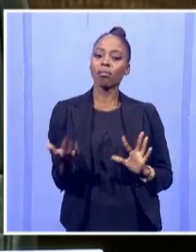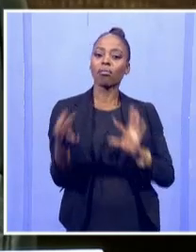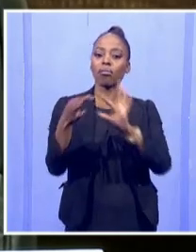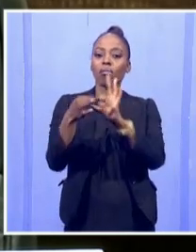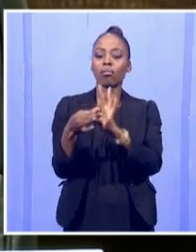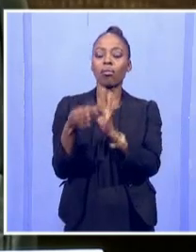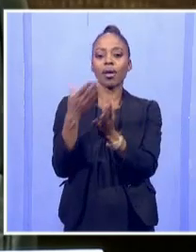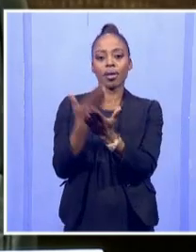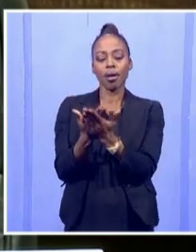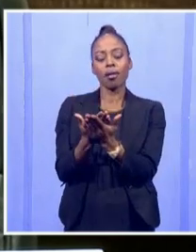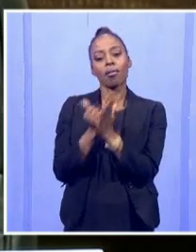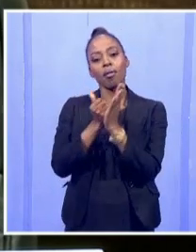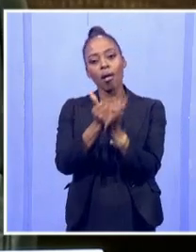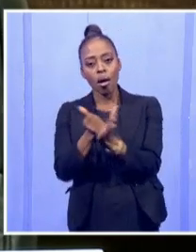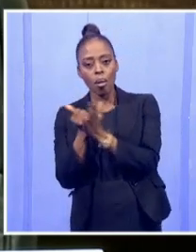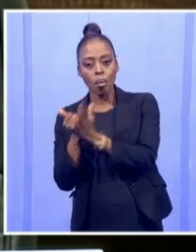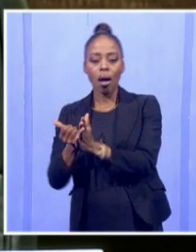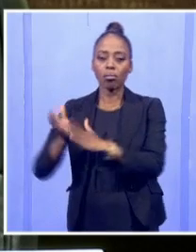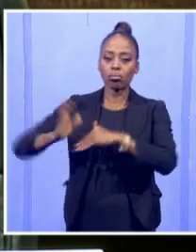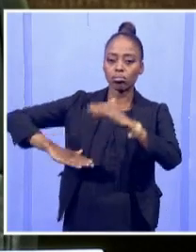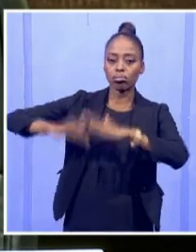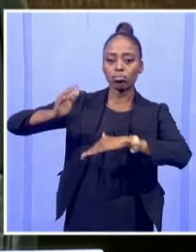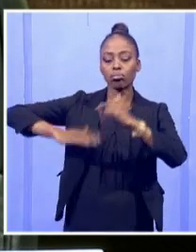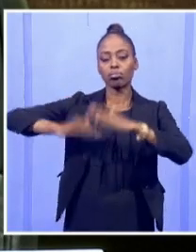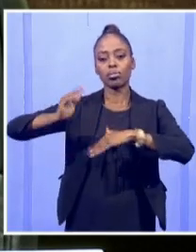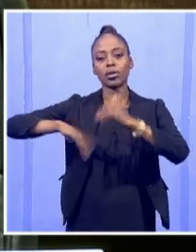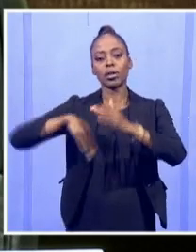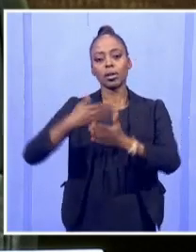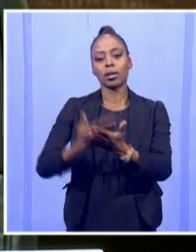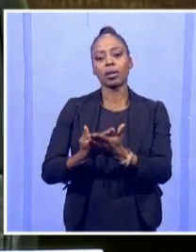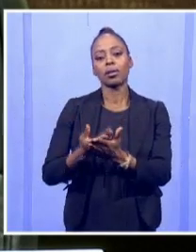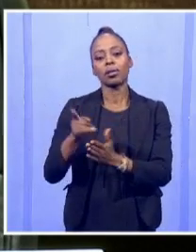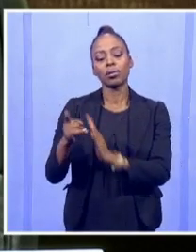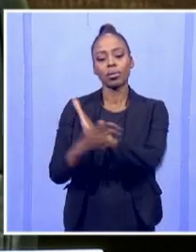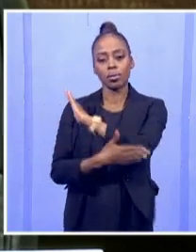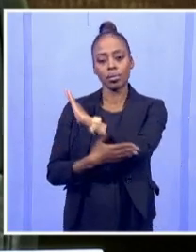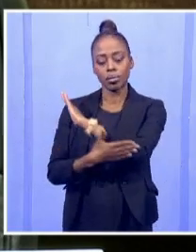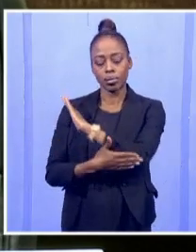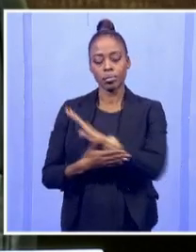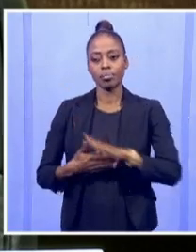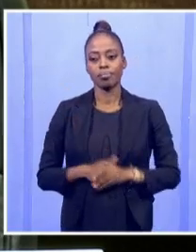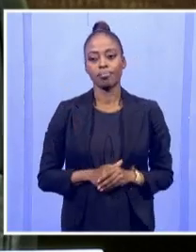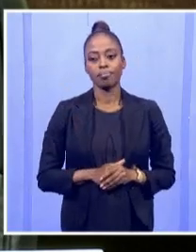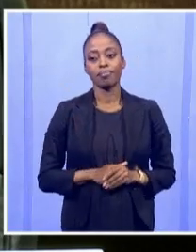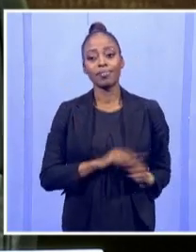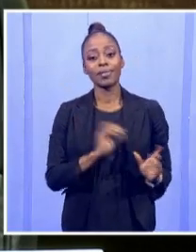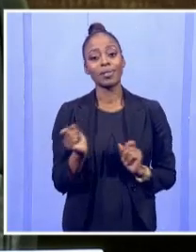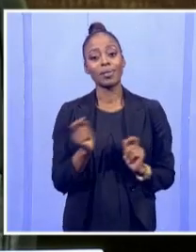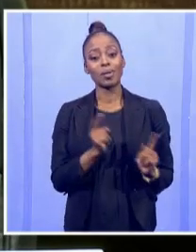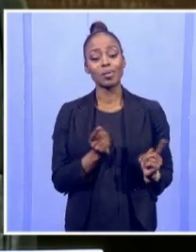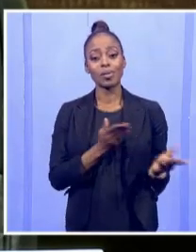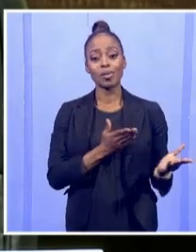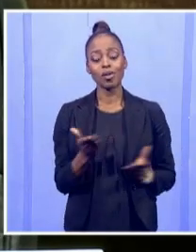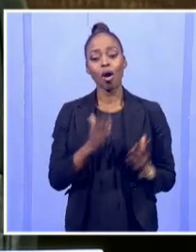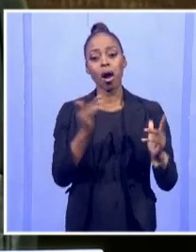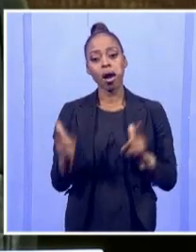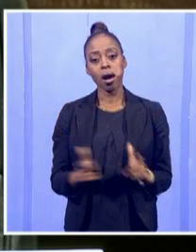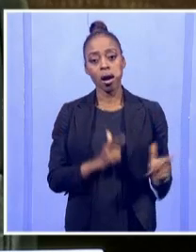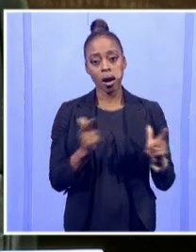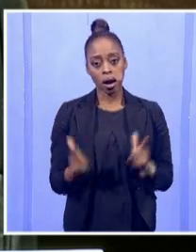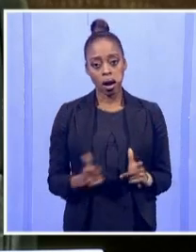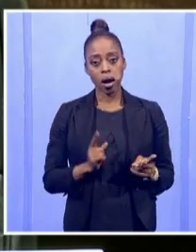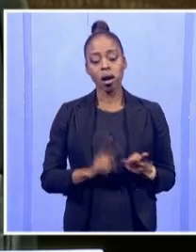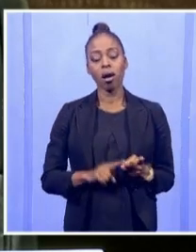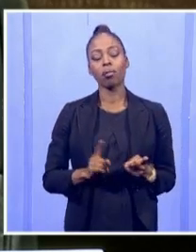venture counterparts and partners in Saudi Arabia. There's opportunities in logistics, with